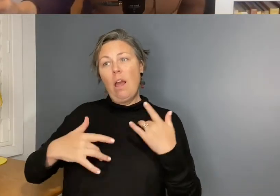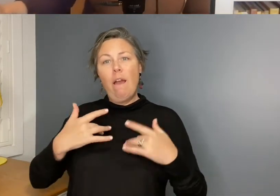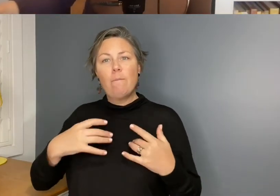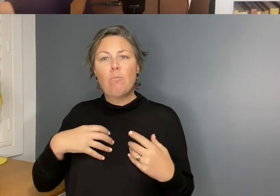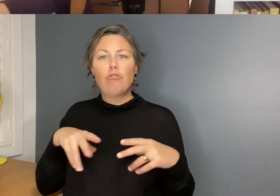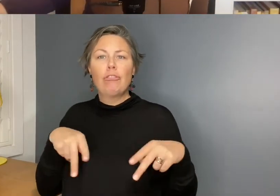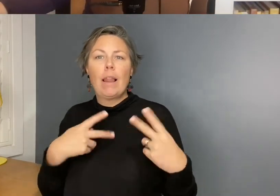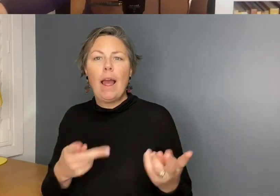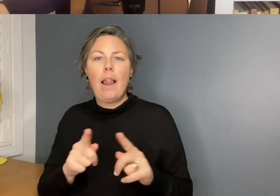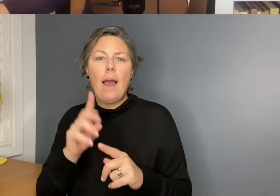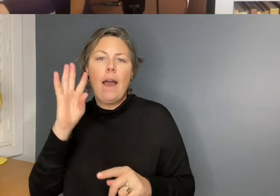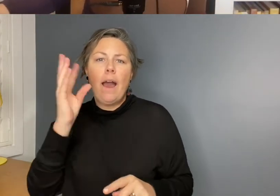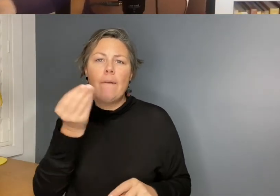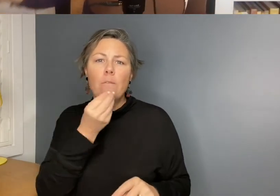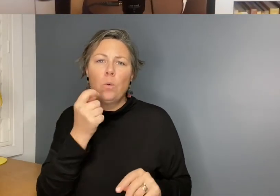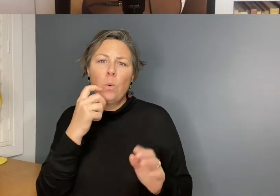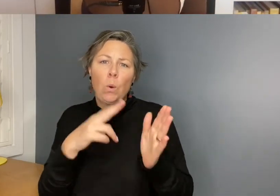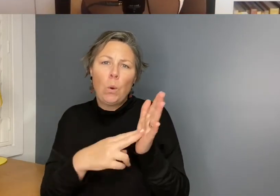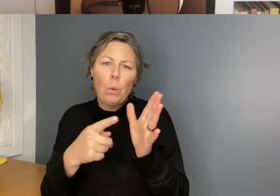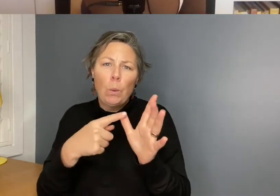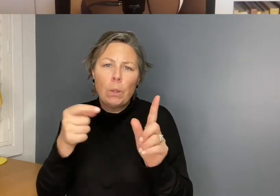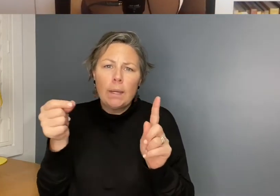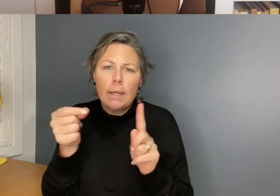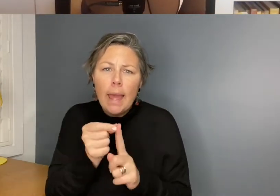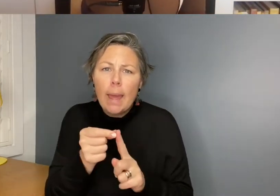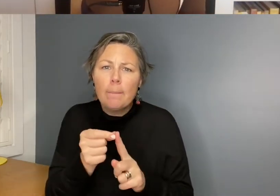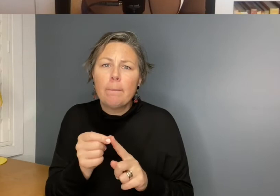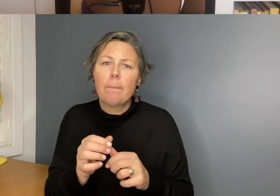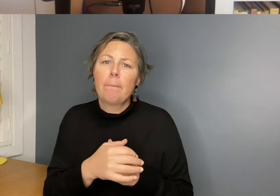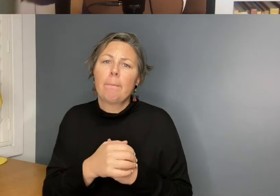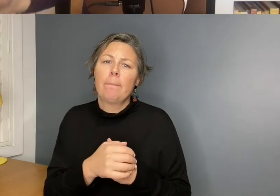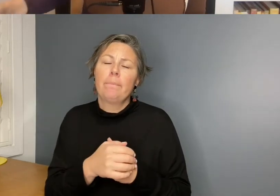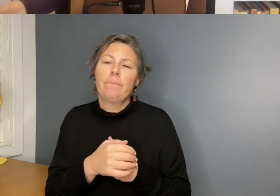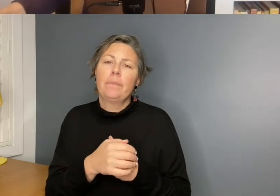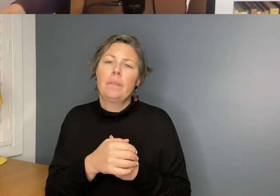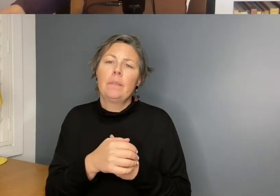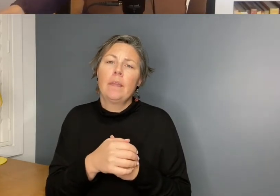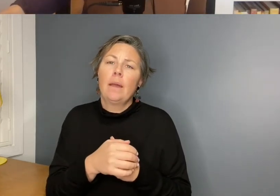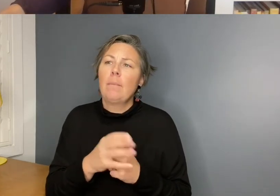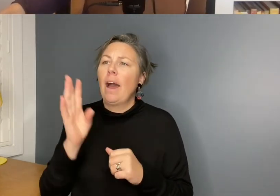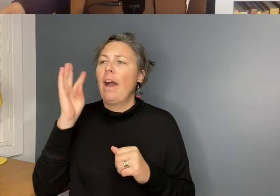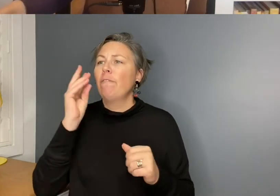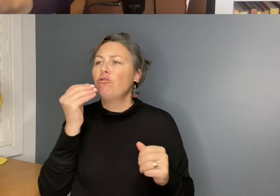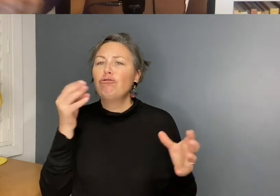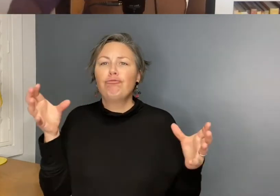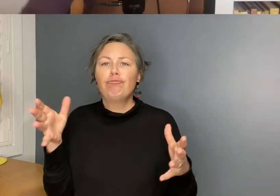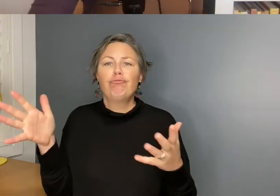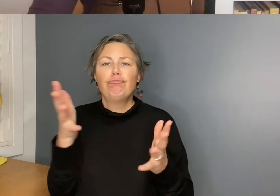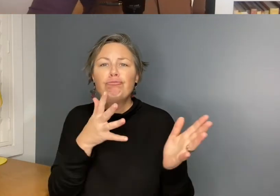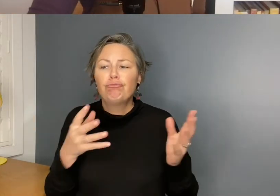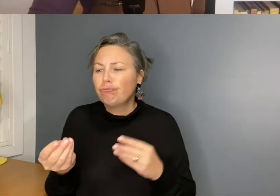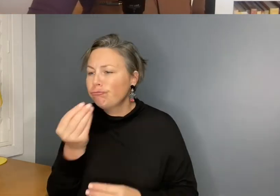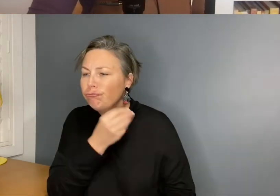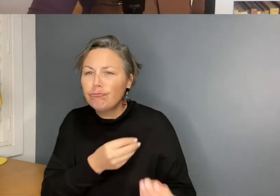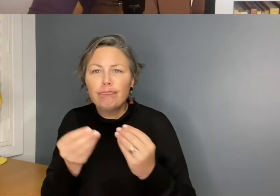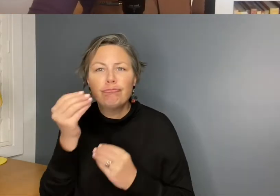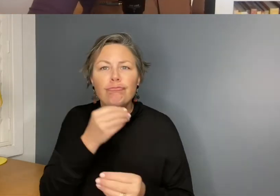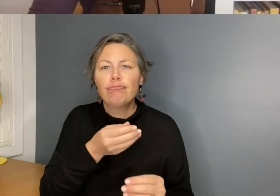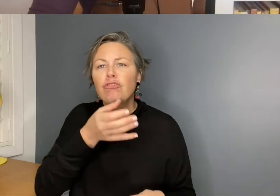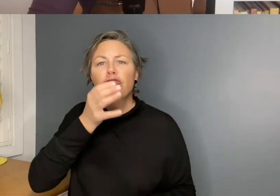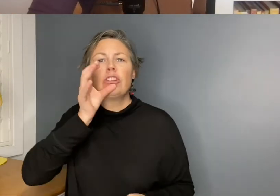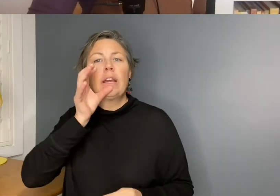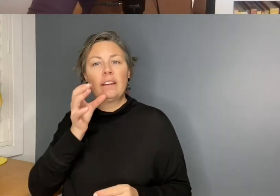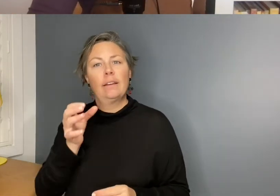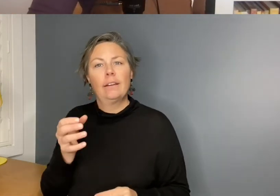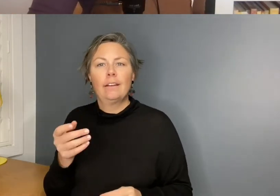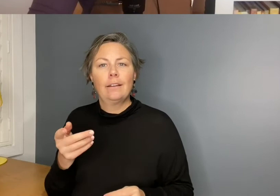afternoon, get together and have their afternoon catch up and drink and eat together and all this sort of stuff that has to absolutely play a role in their overall